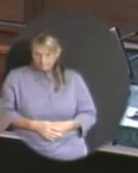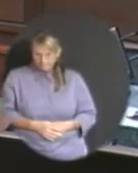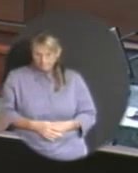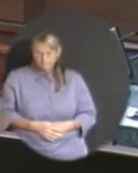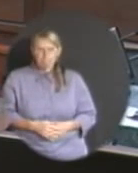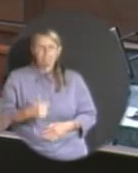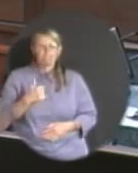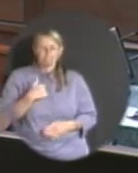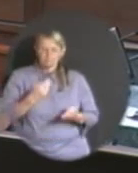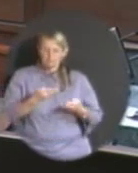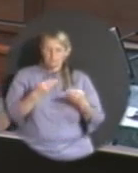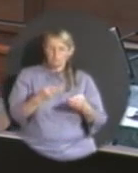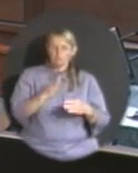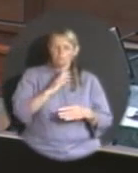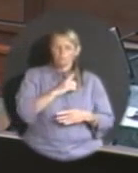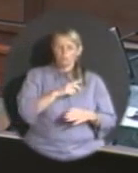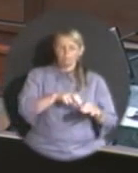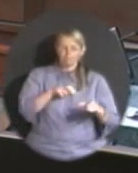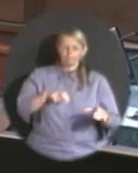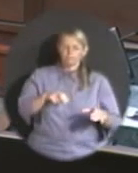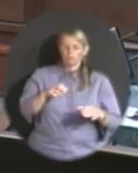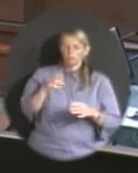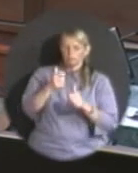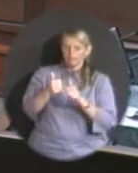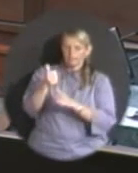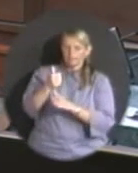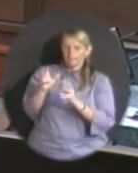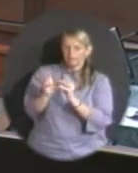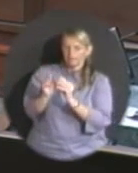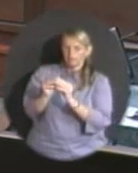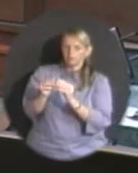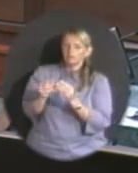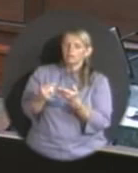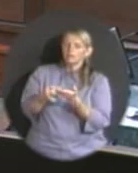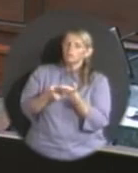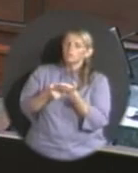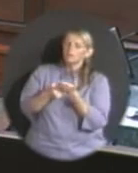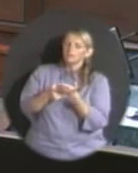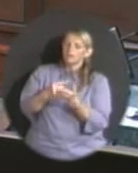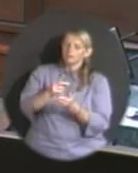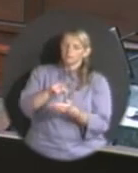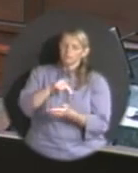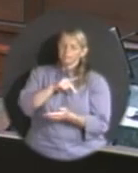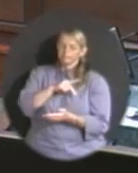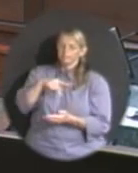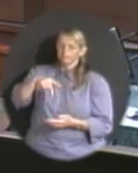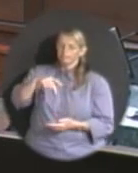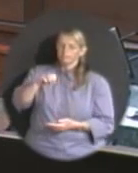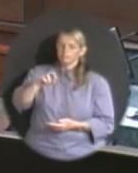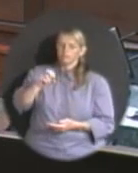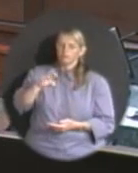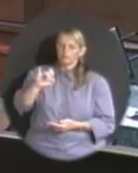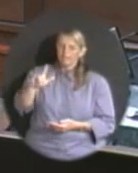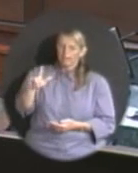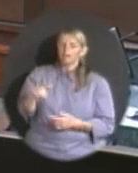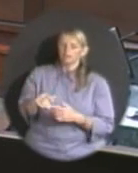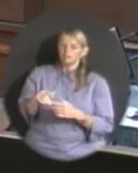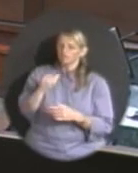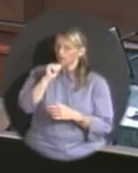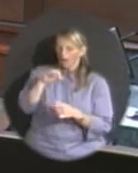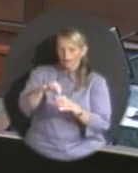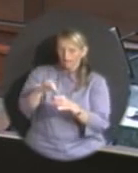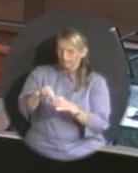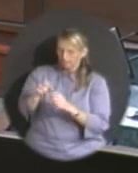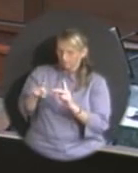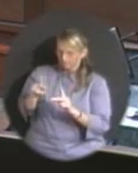I'd move that the board adjourn to executive session for the purpose of discussing personnel matters of non-elected personnel, to discuss